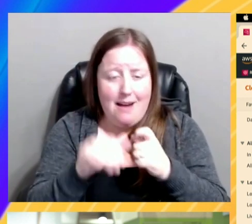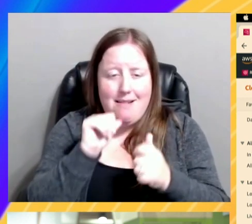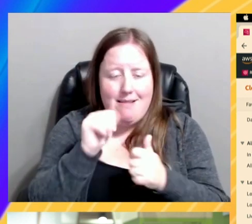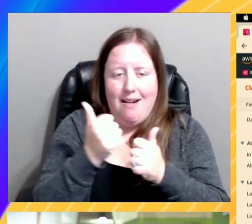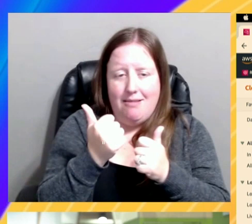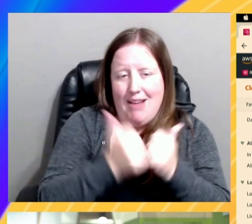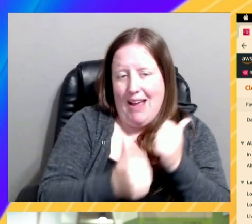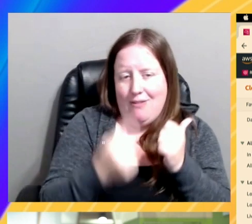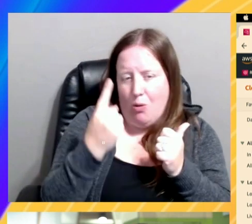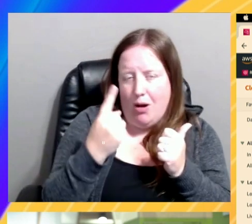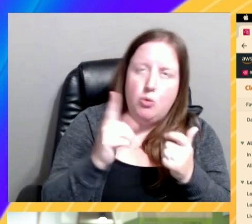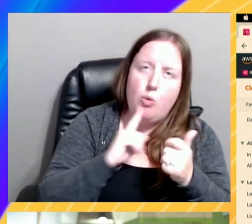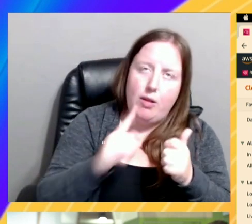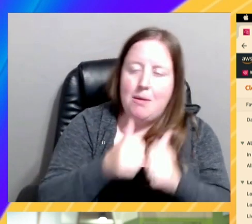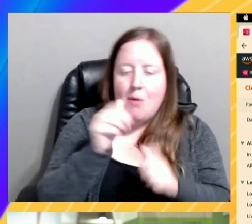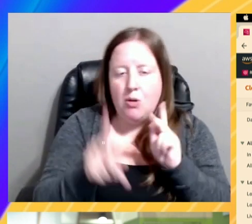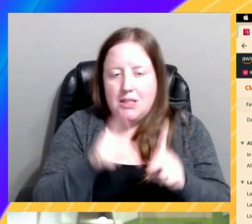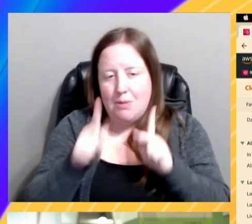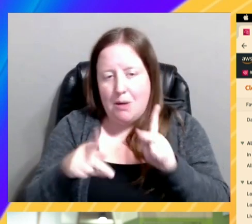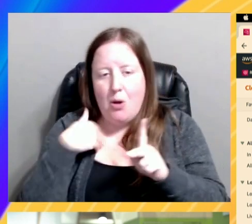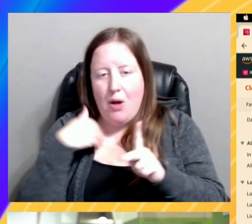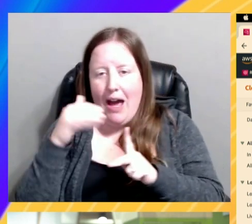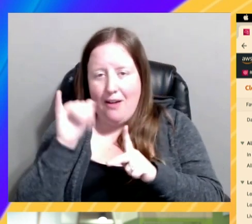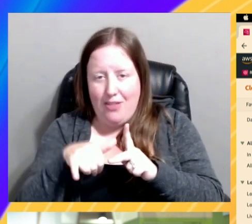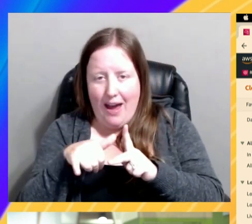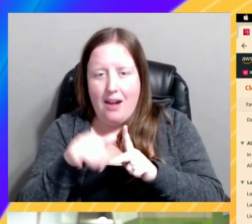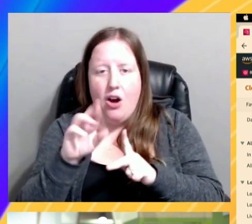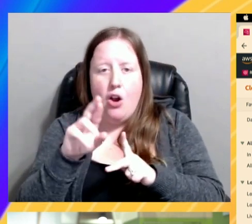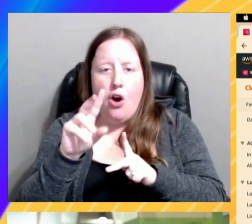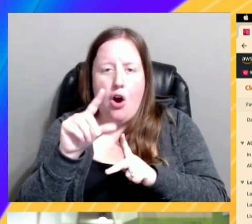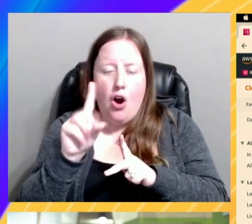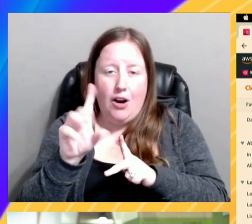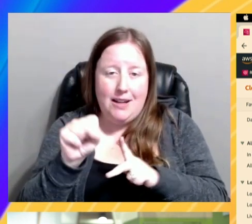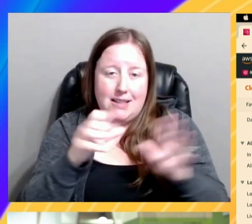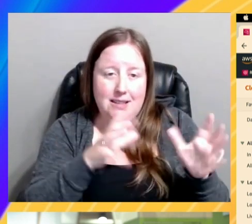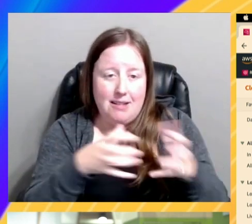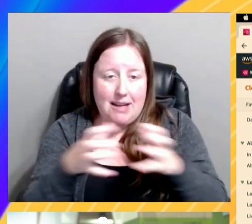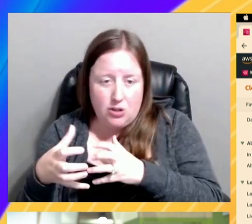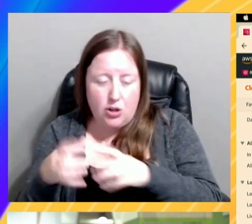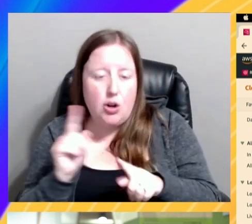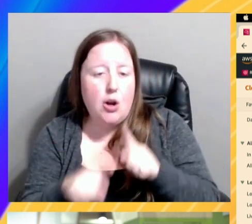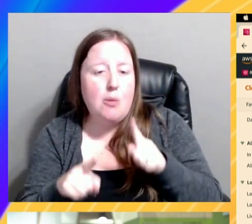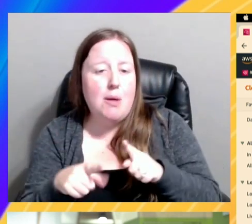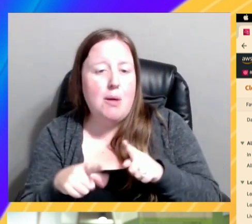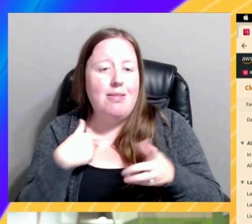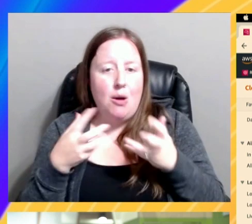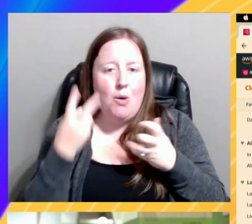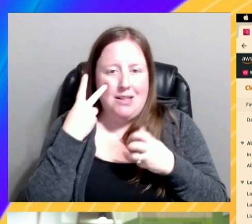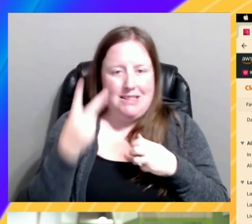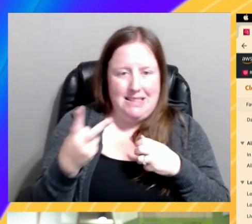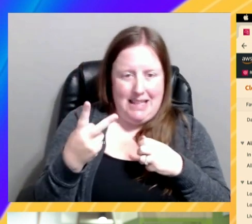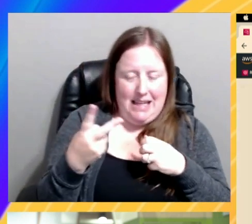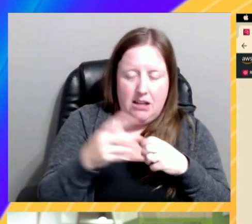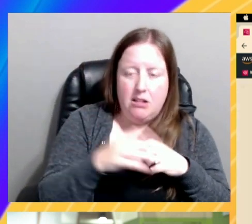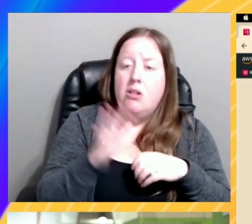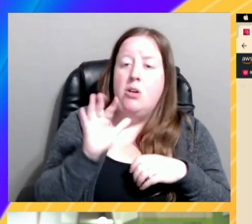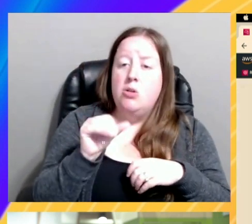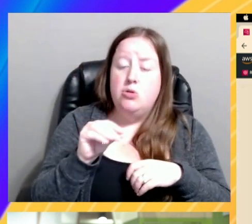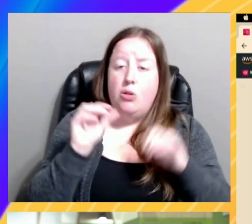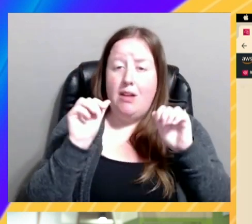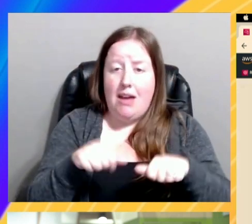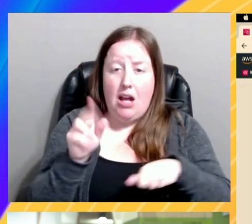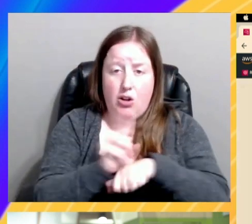most people don't just have an RDS cluster, but they have more components in their application. So what they can do is they can just use this